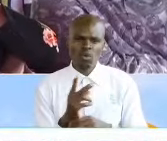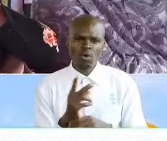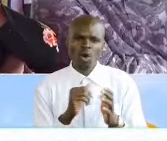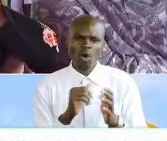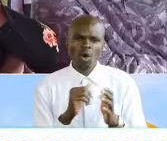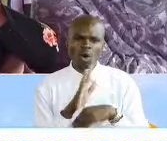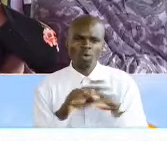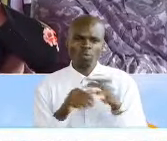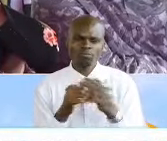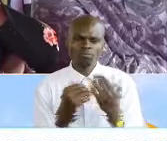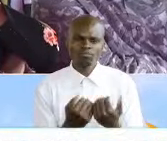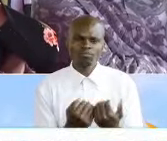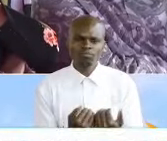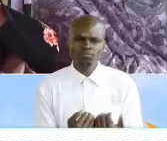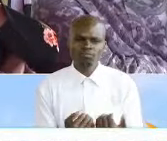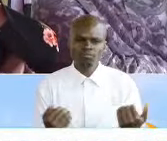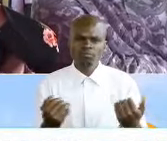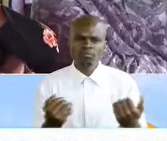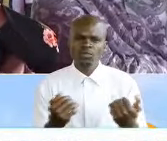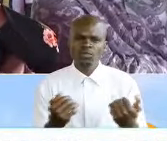Watoto